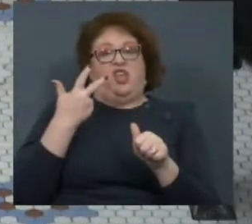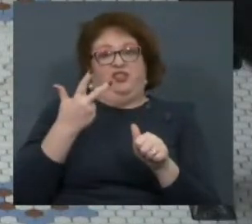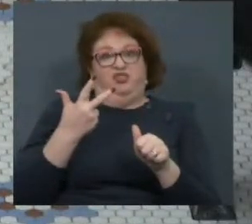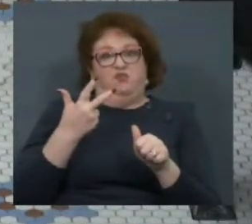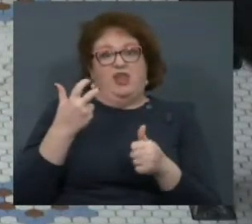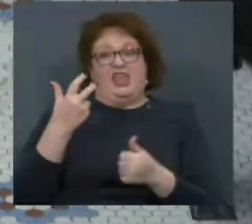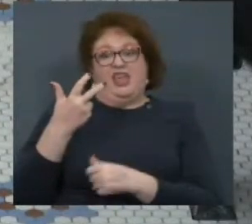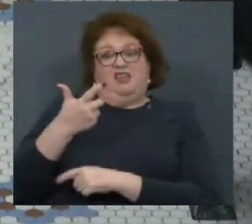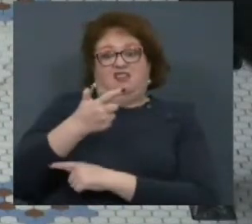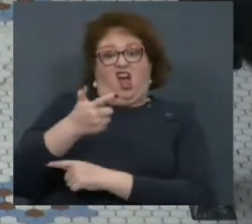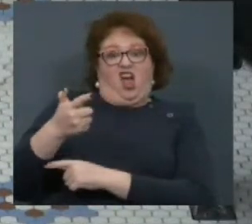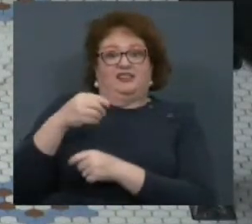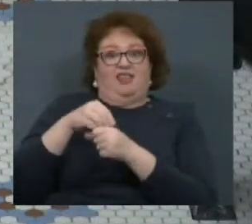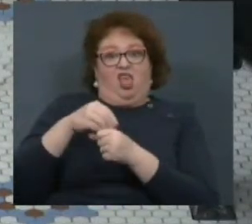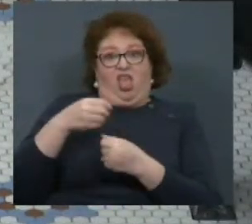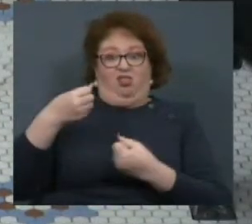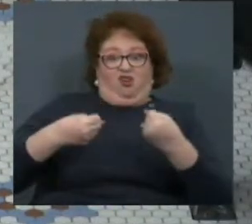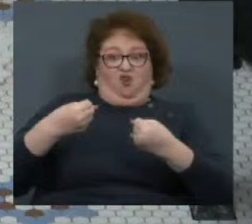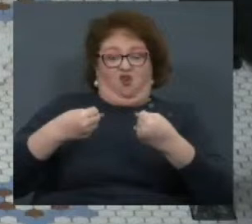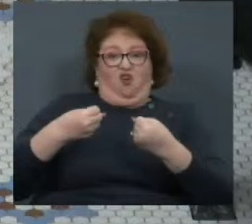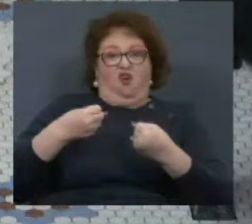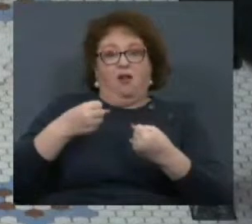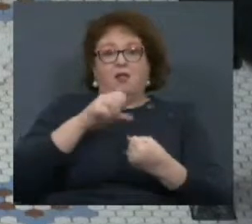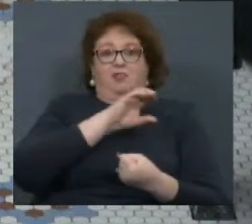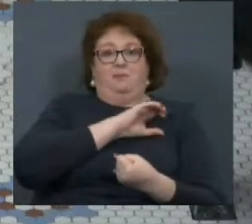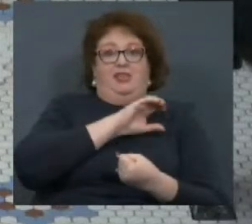vehicle when he was later arrested.